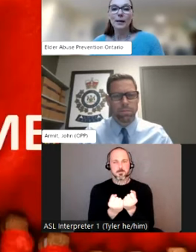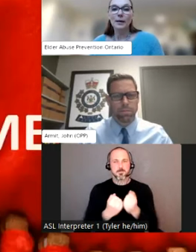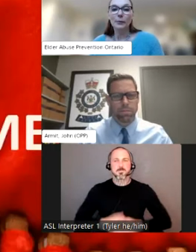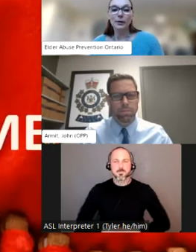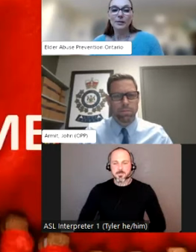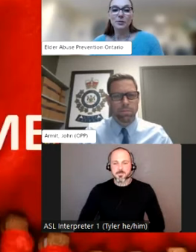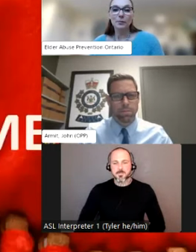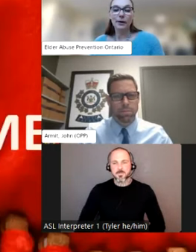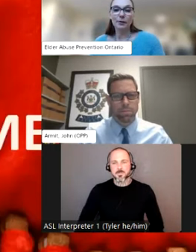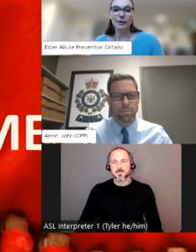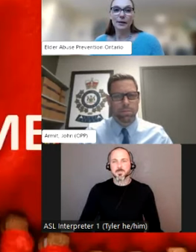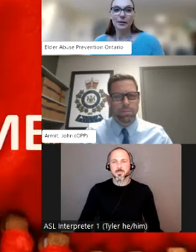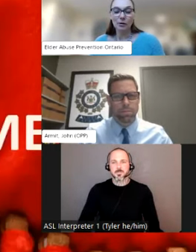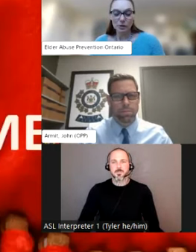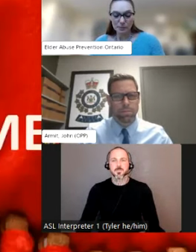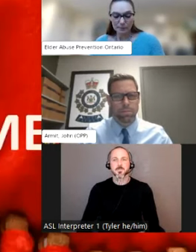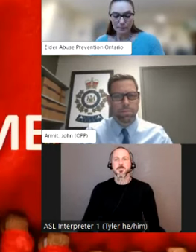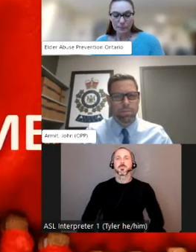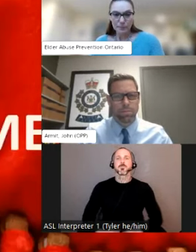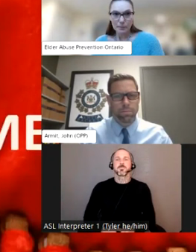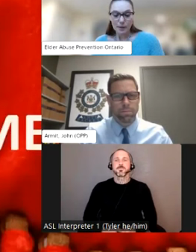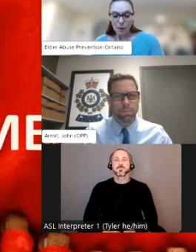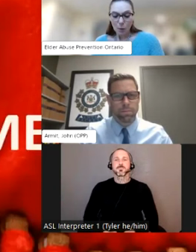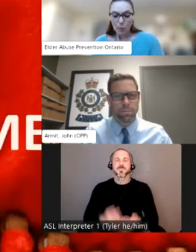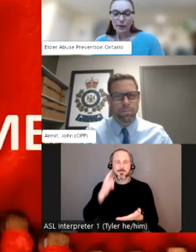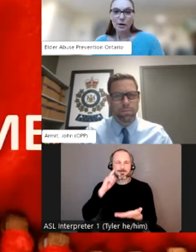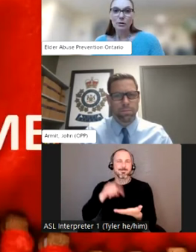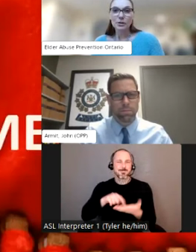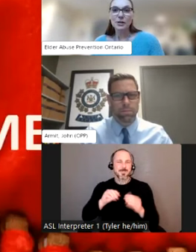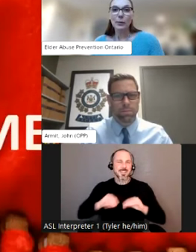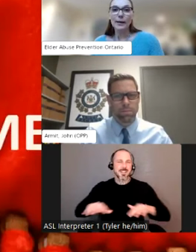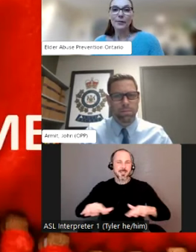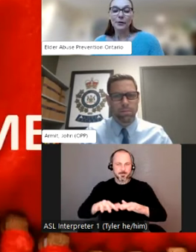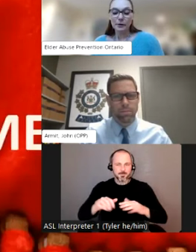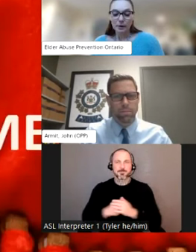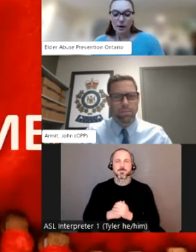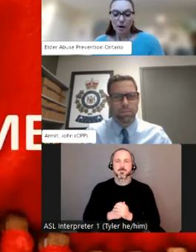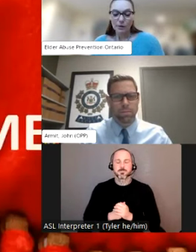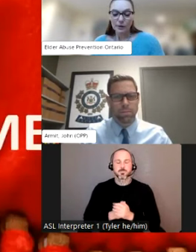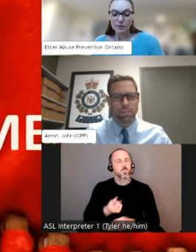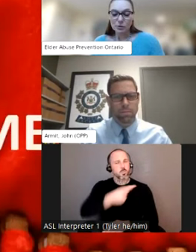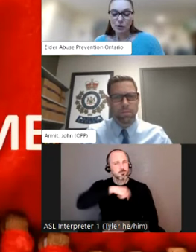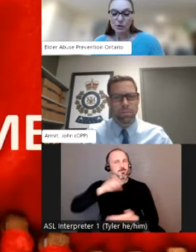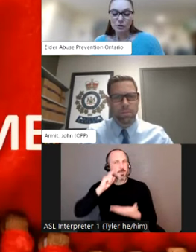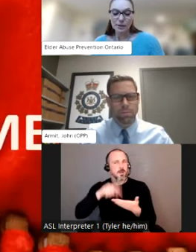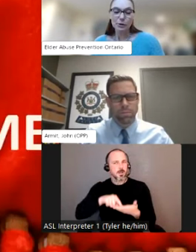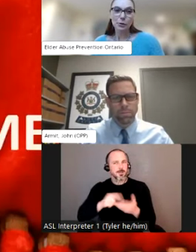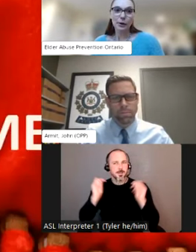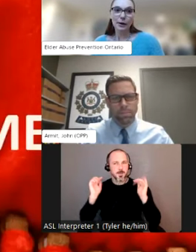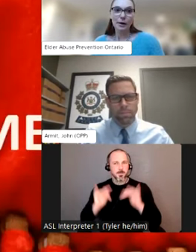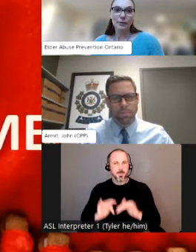Before we begin, I would like to provide our land acknowledgement. We acknowledge that we gather on the